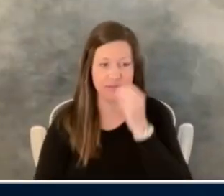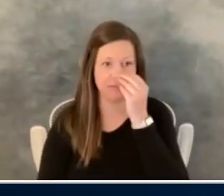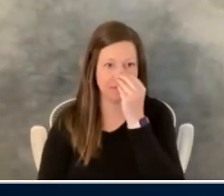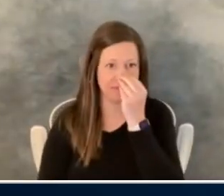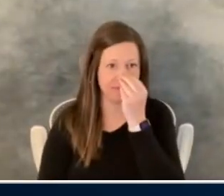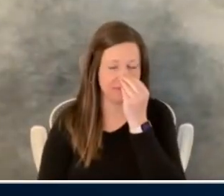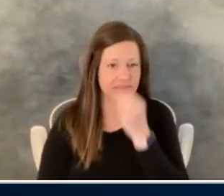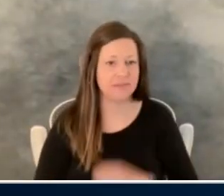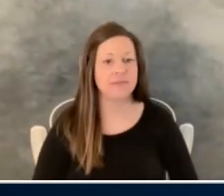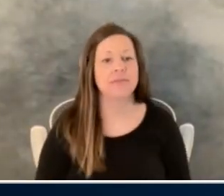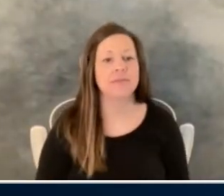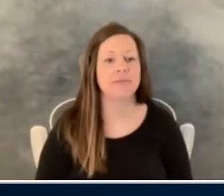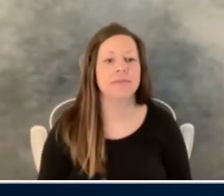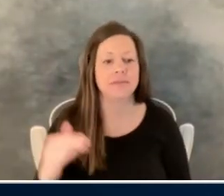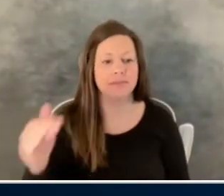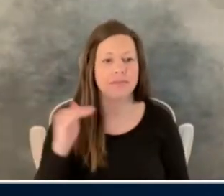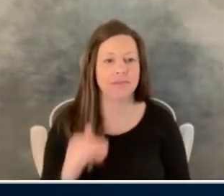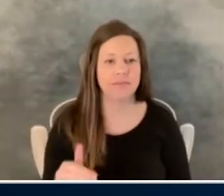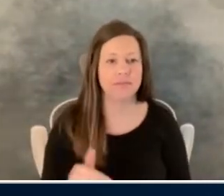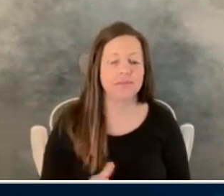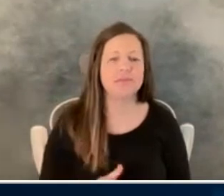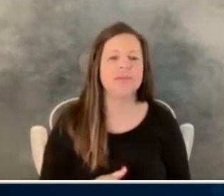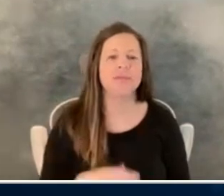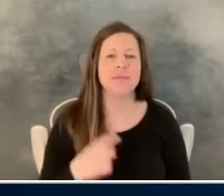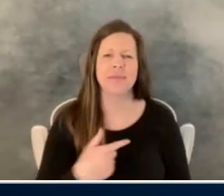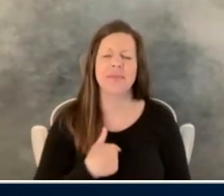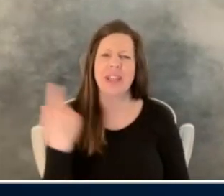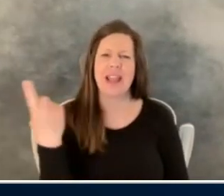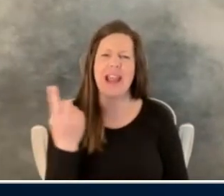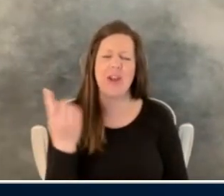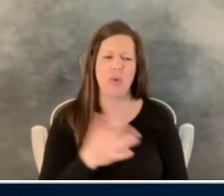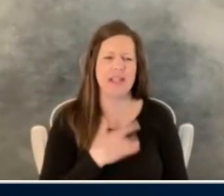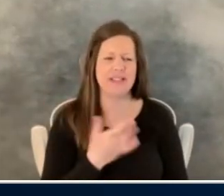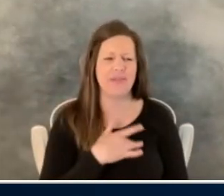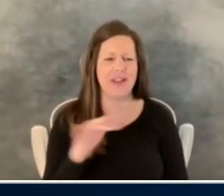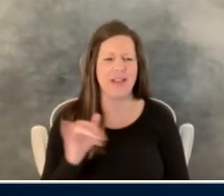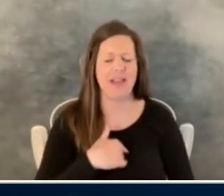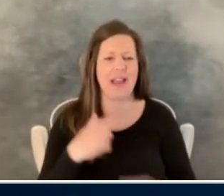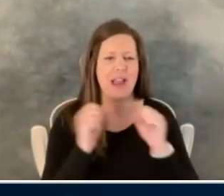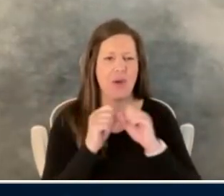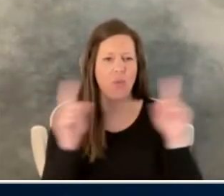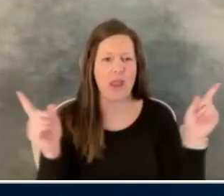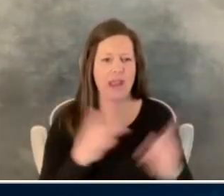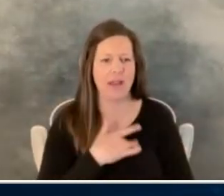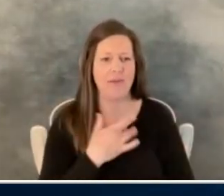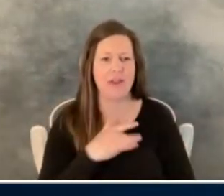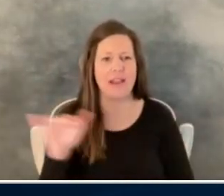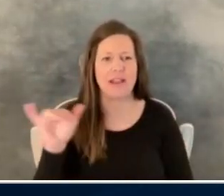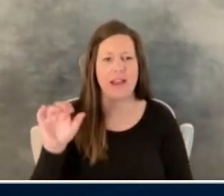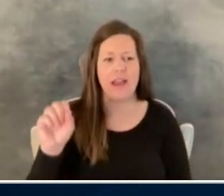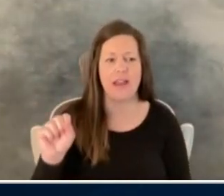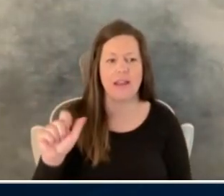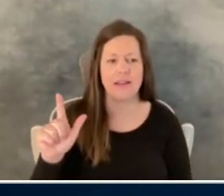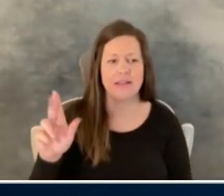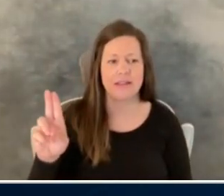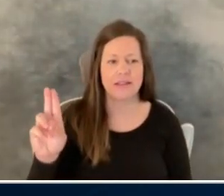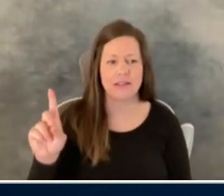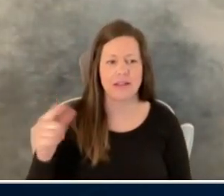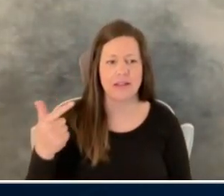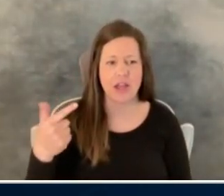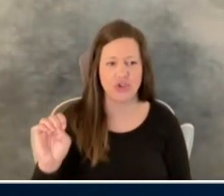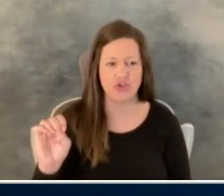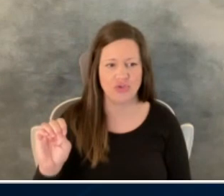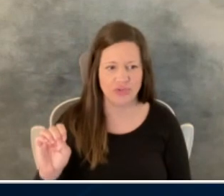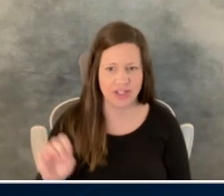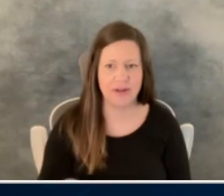Jeremy wants to know, well, he writes, I always feel like I wake up feeling like sludge. That's a great description, Jeremy. But